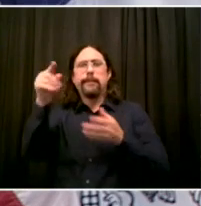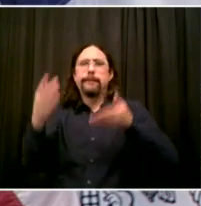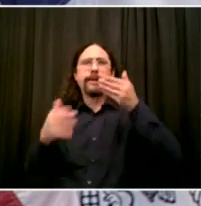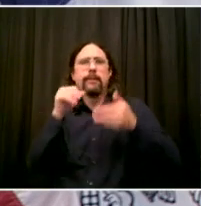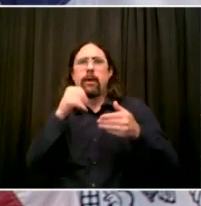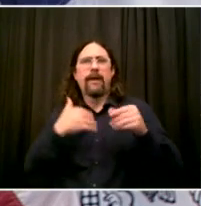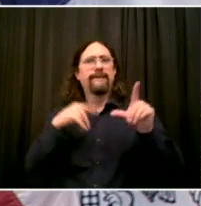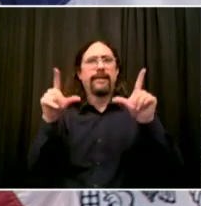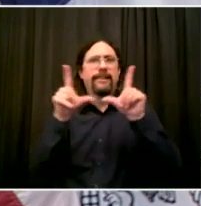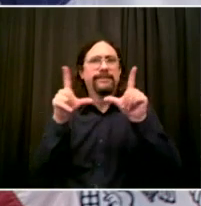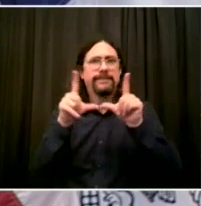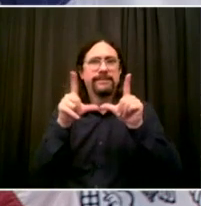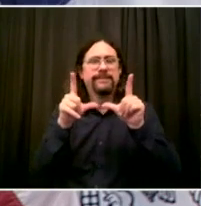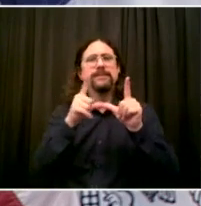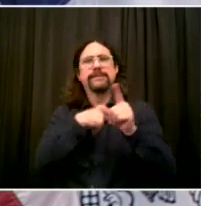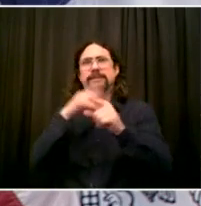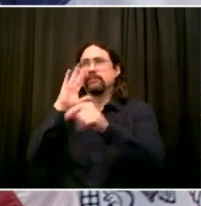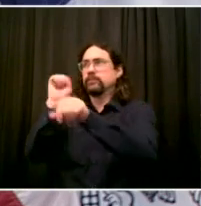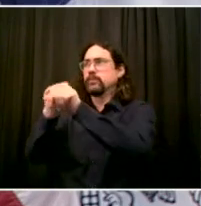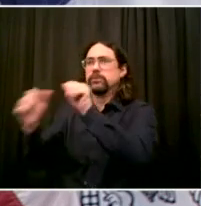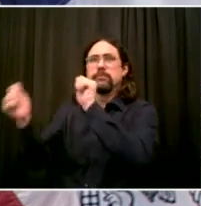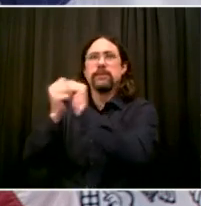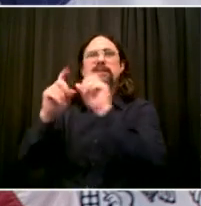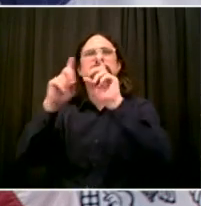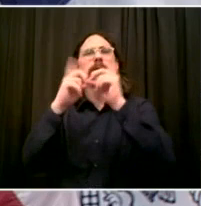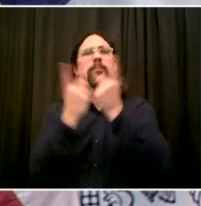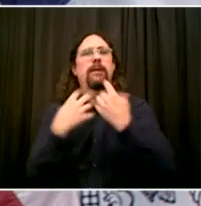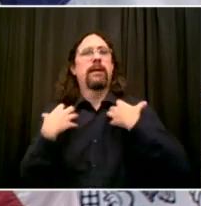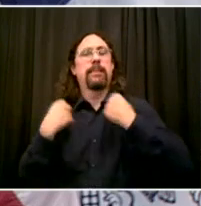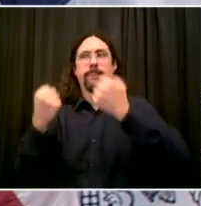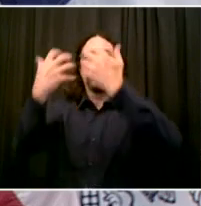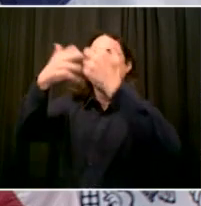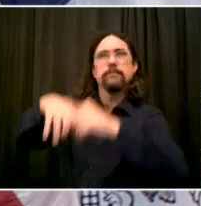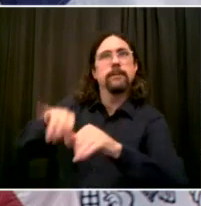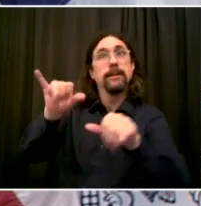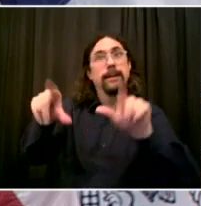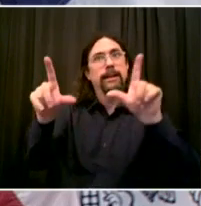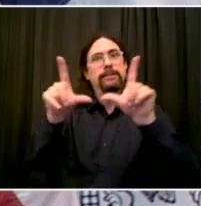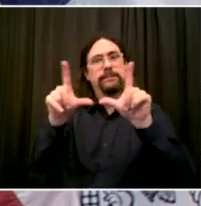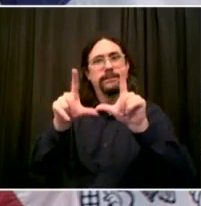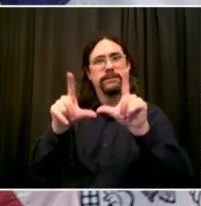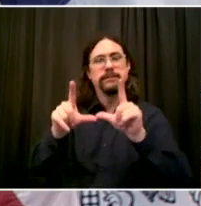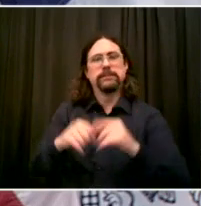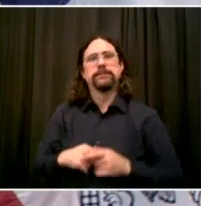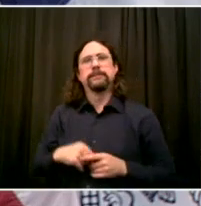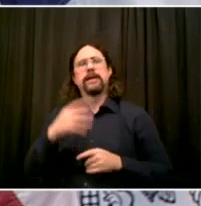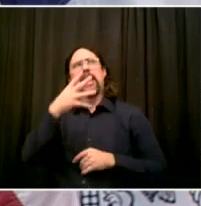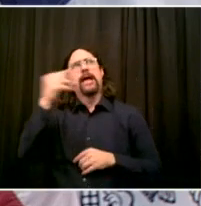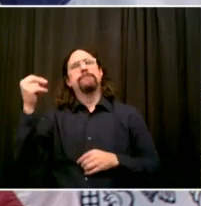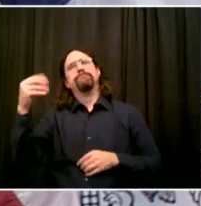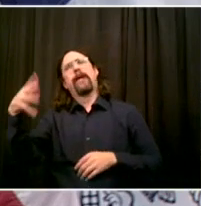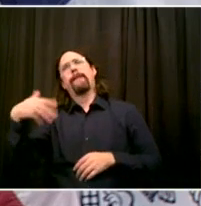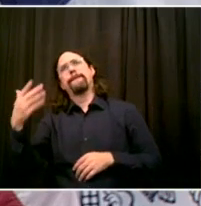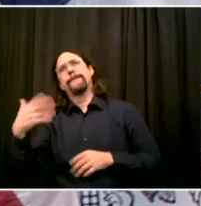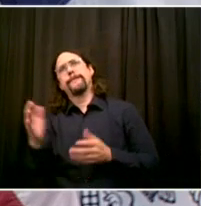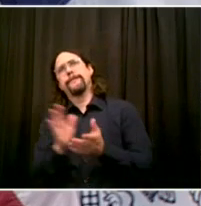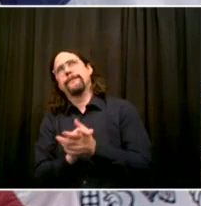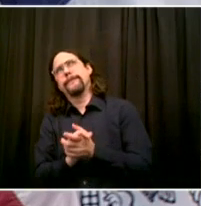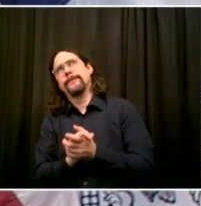that. Thank you, Mel. Actually, you've really said it all. We